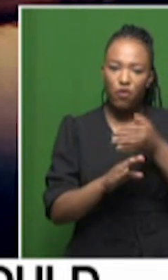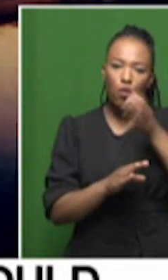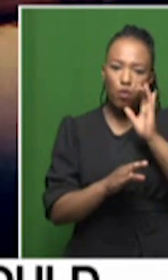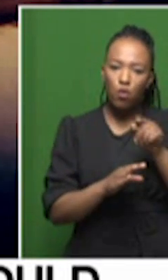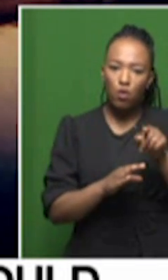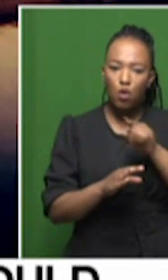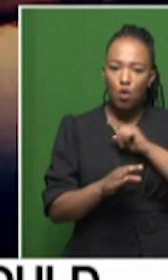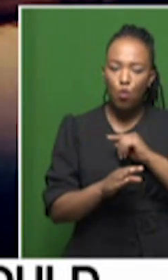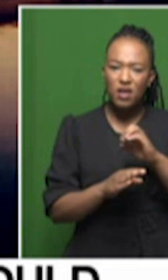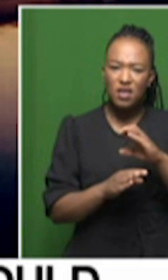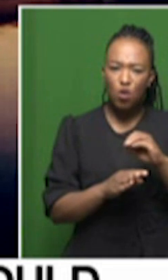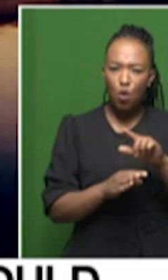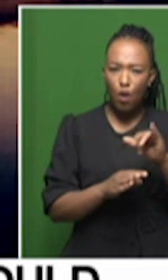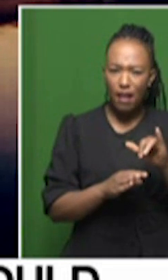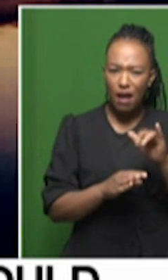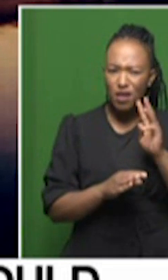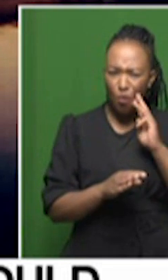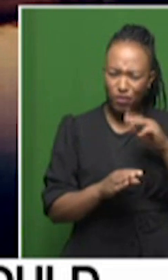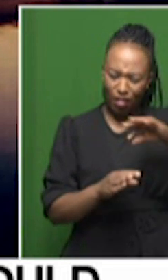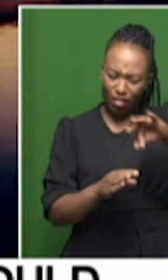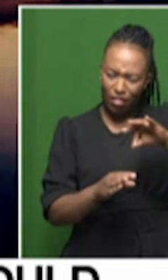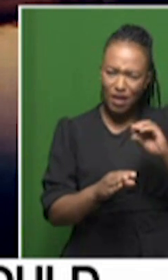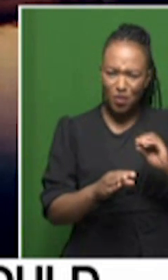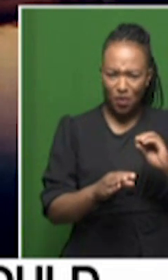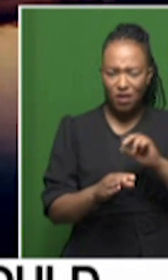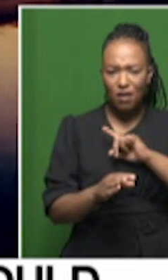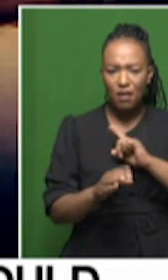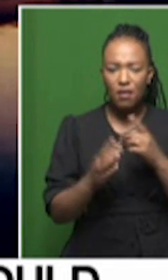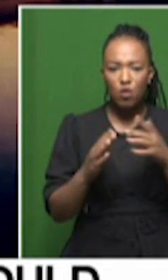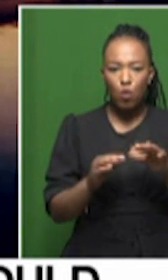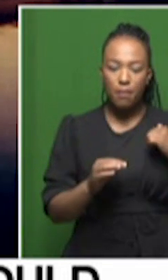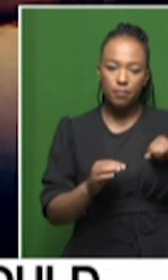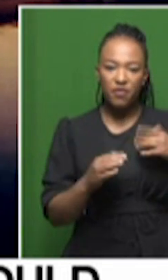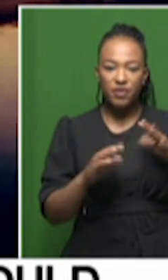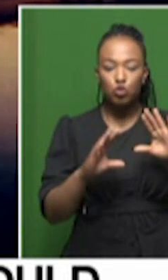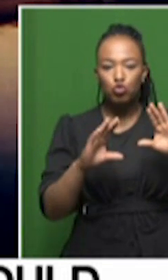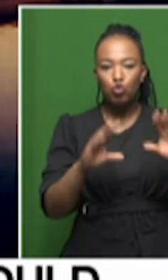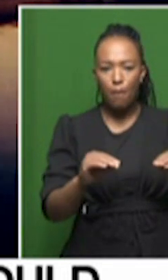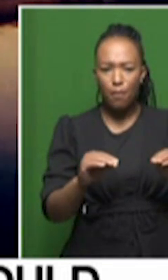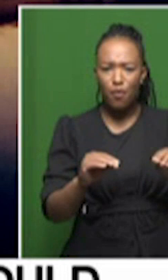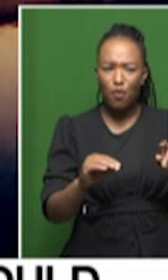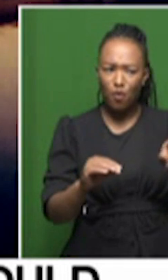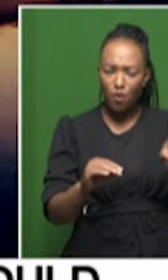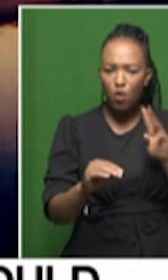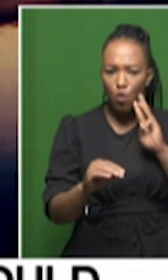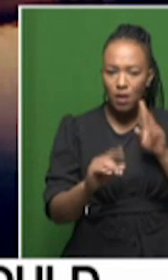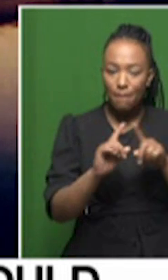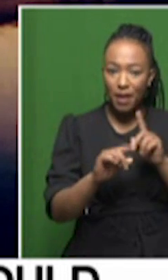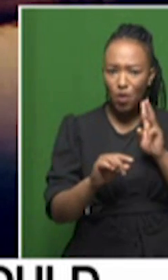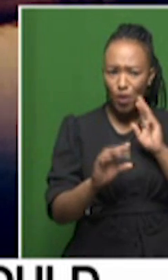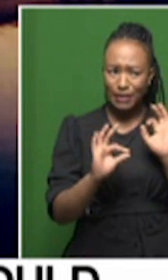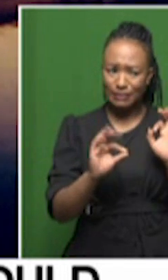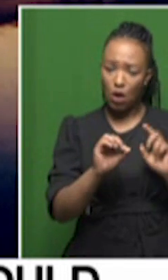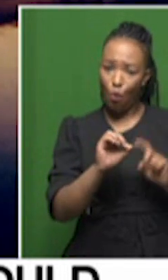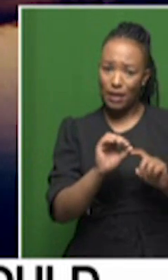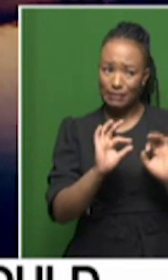of E-coli in the water supply. The Metro says it has managed to stop the source of the contamination, but that the water quality is